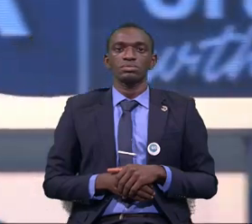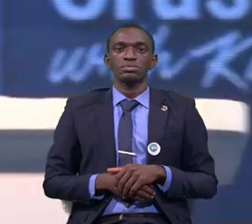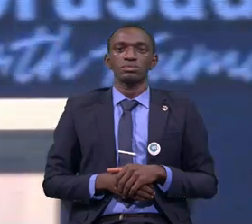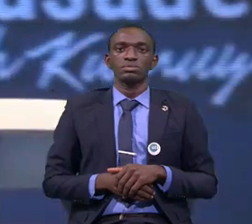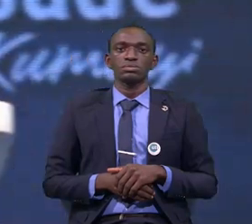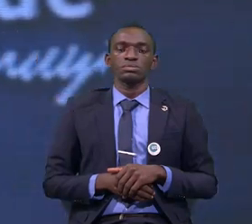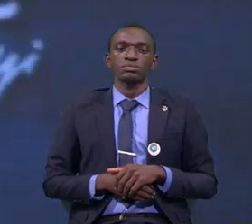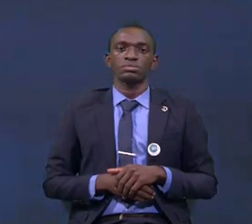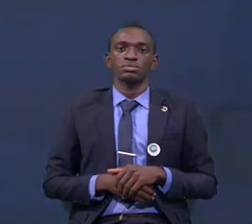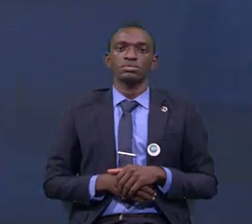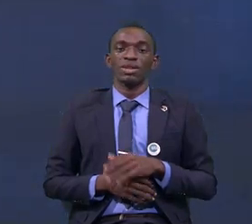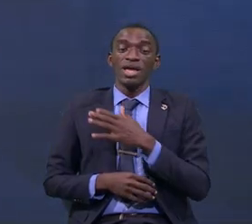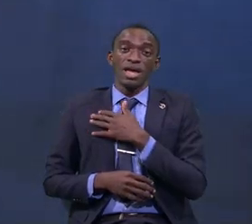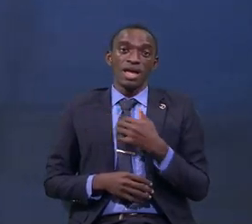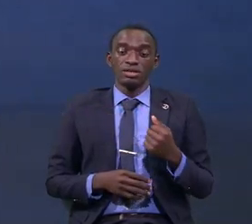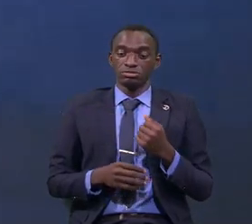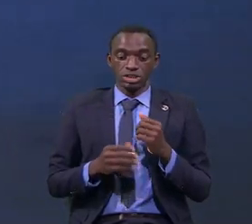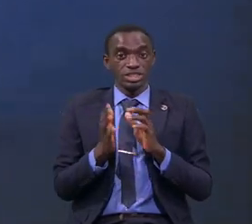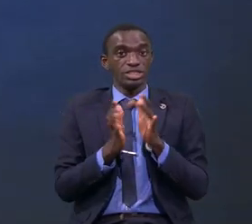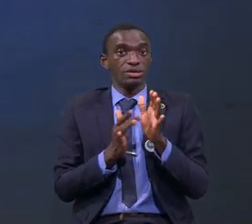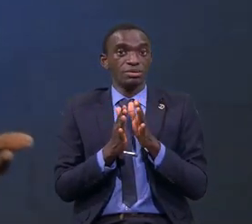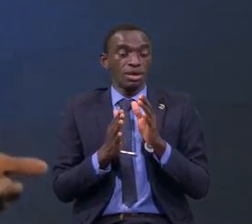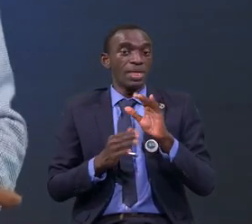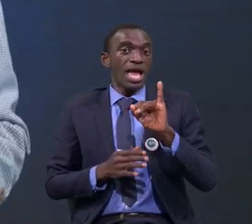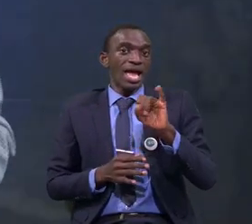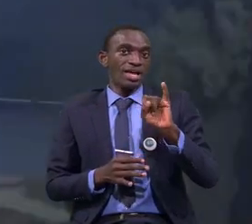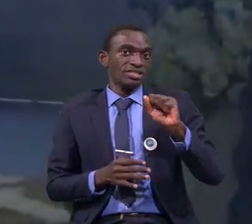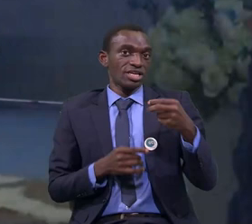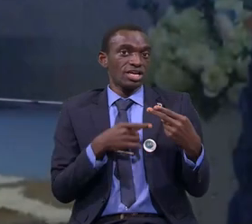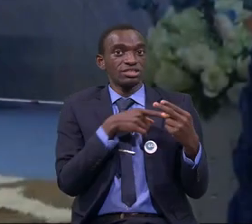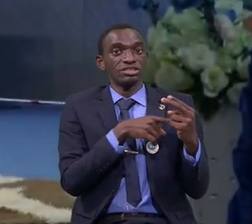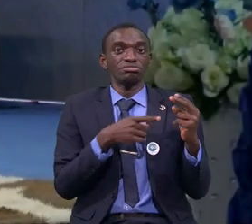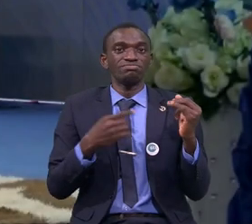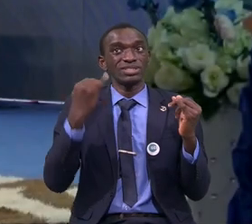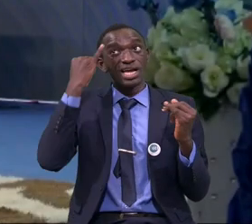enough. Isaiah had been carrying the notion,